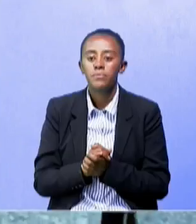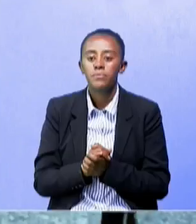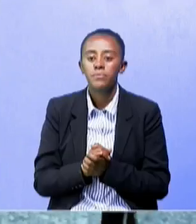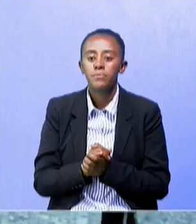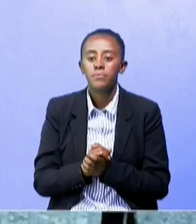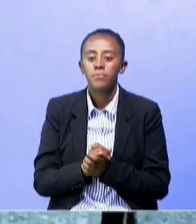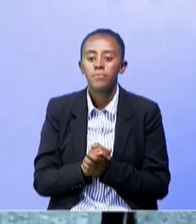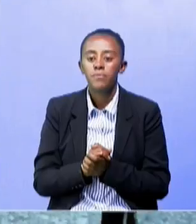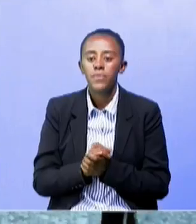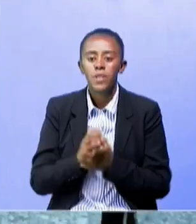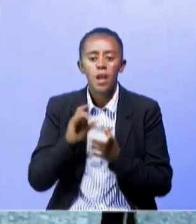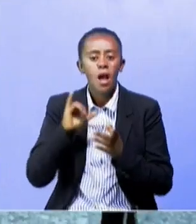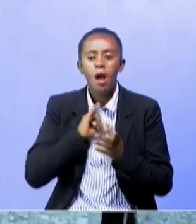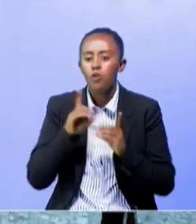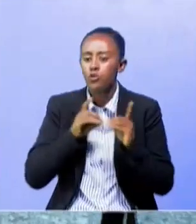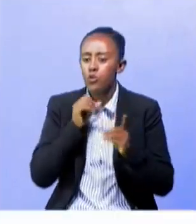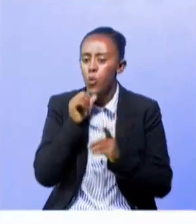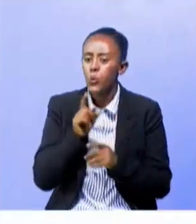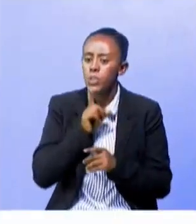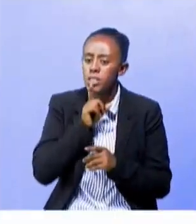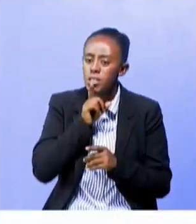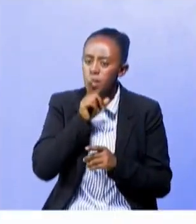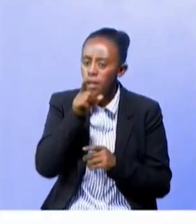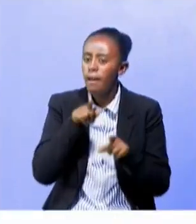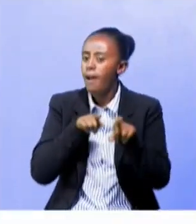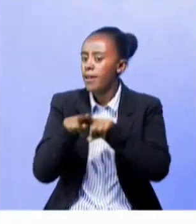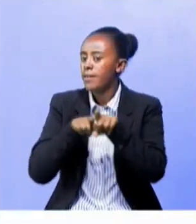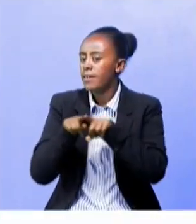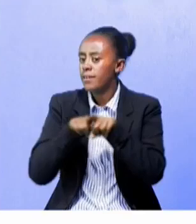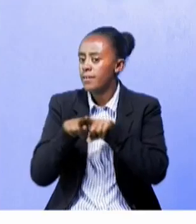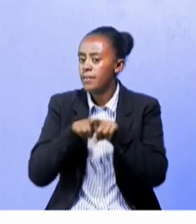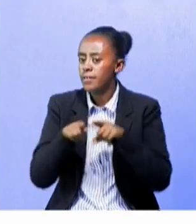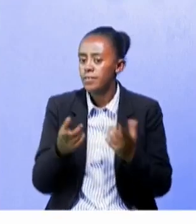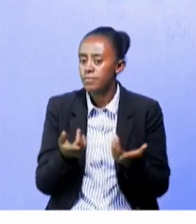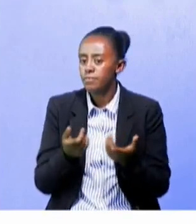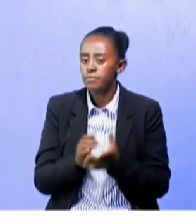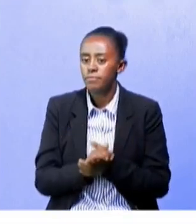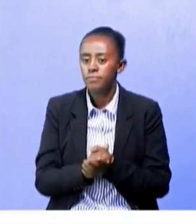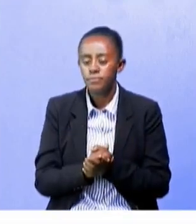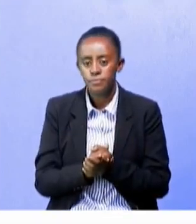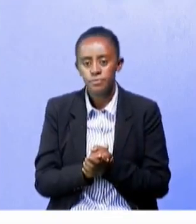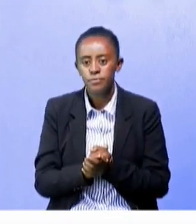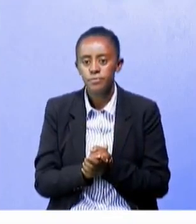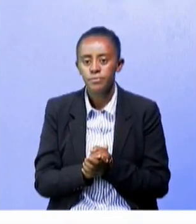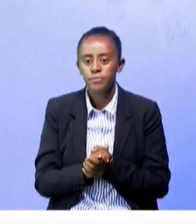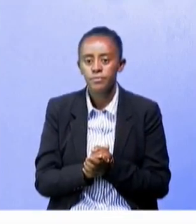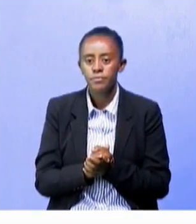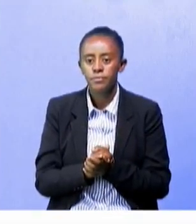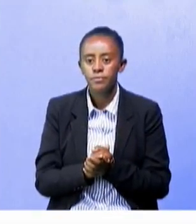I don't really agree. I don't really agree.